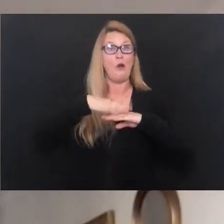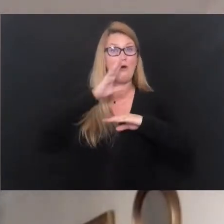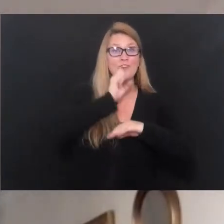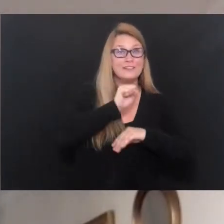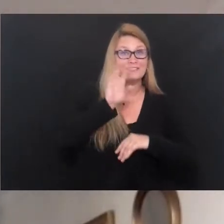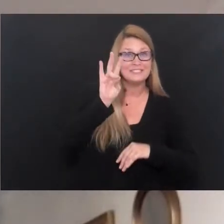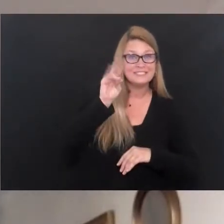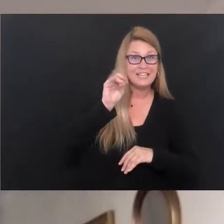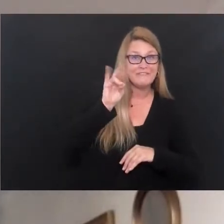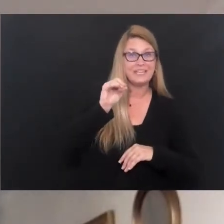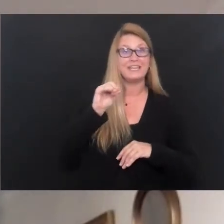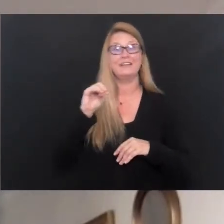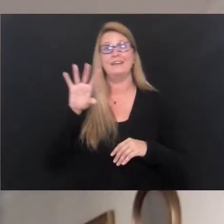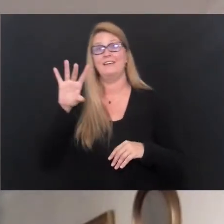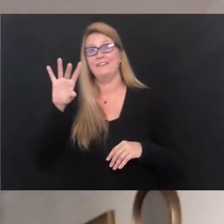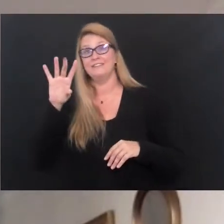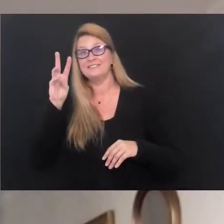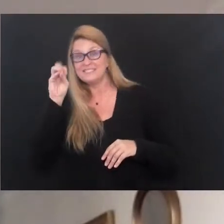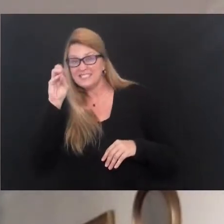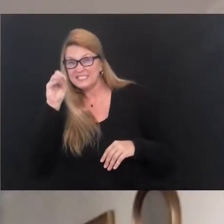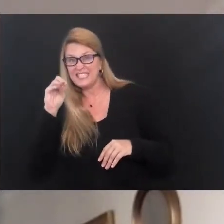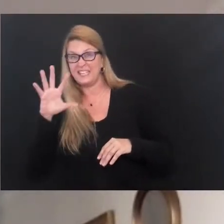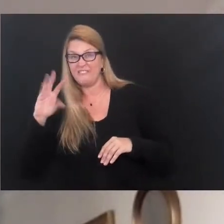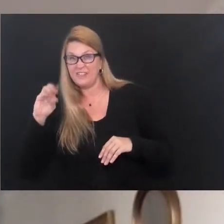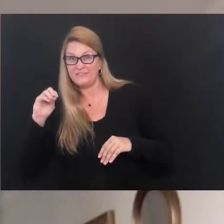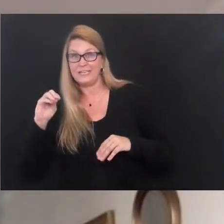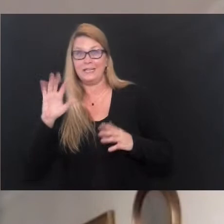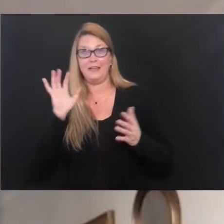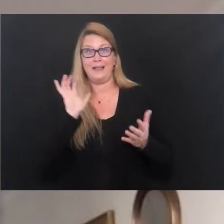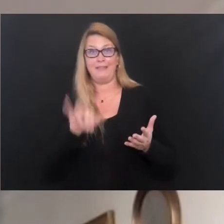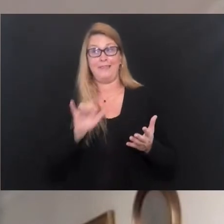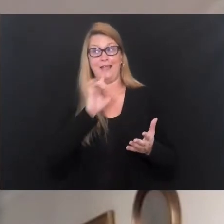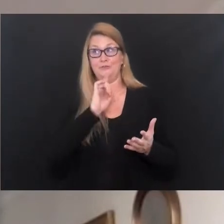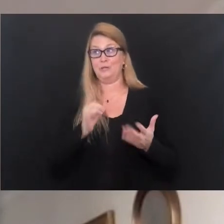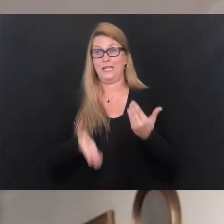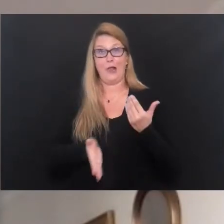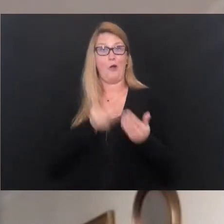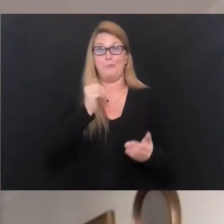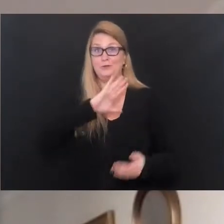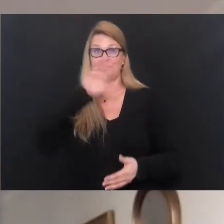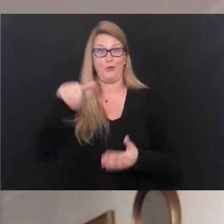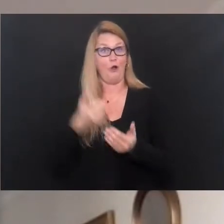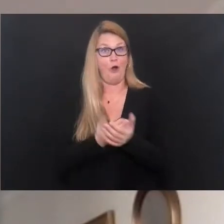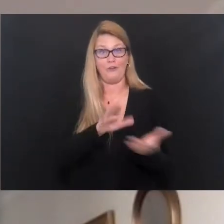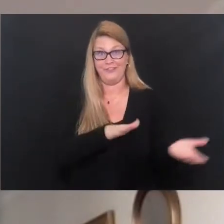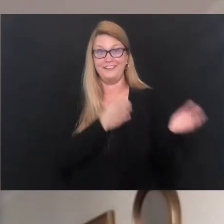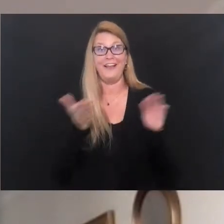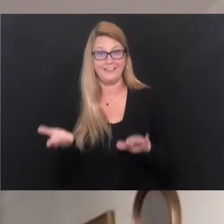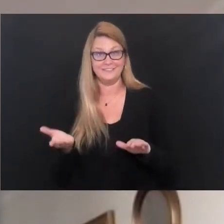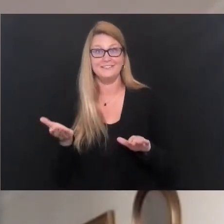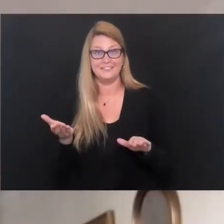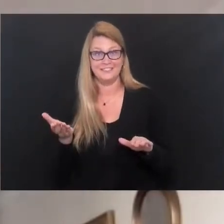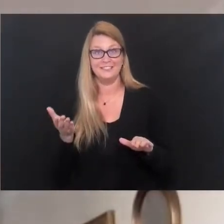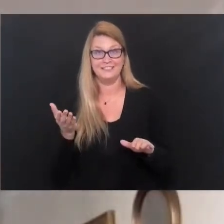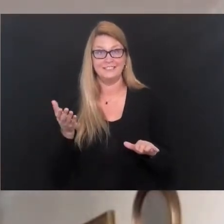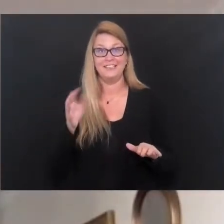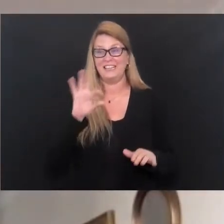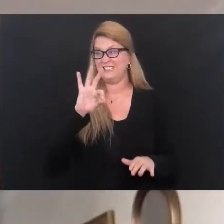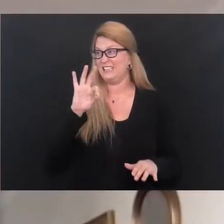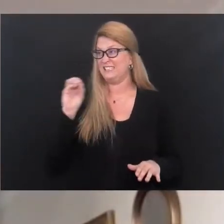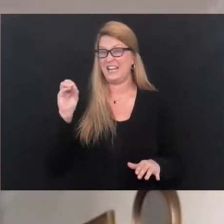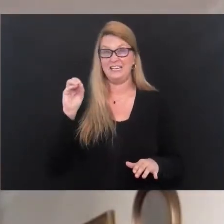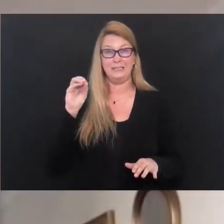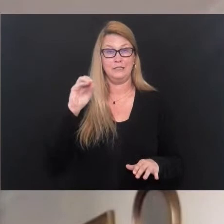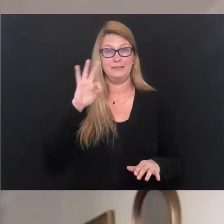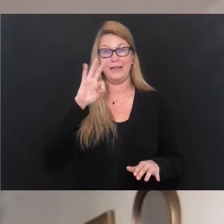over 60, people over 50, which we know accounts for really almost all of our deaths, 97% of our deaths in our nursing